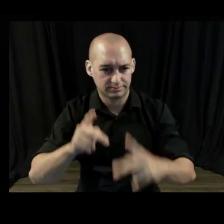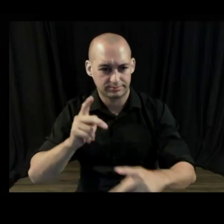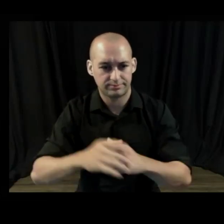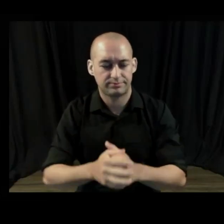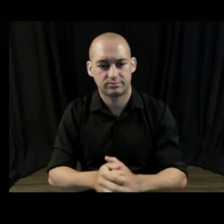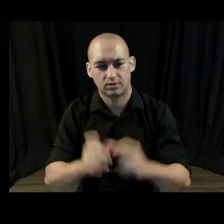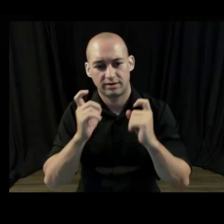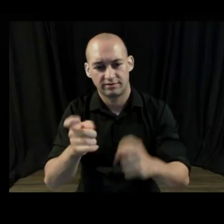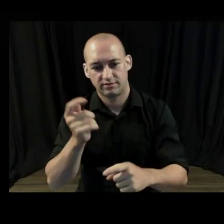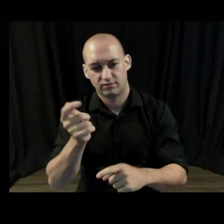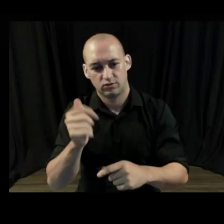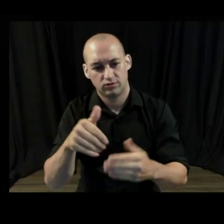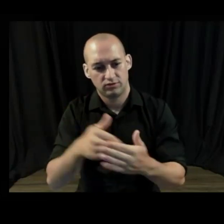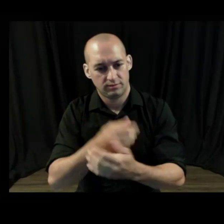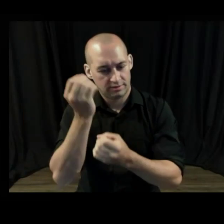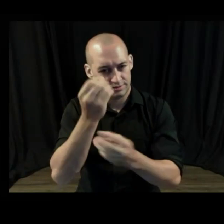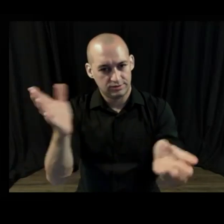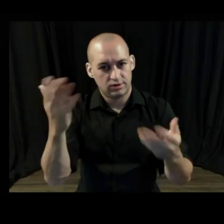few updates. We're already running behind.